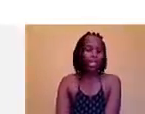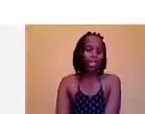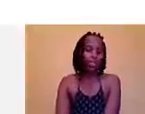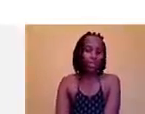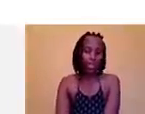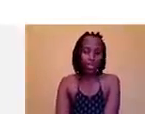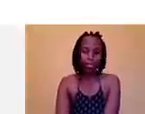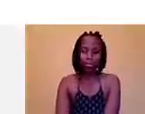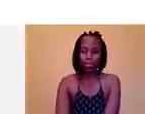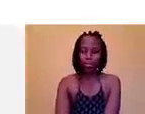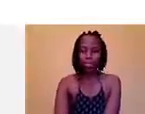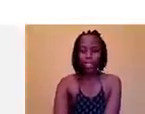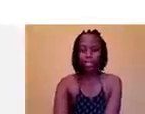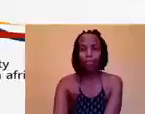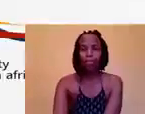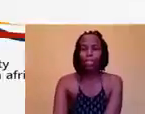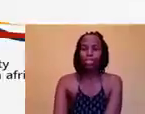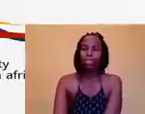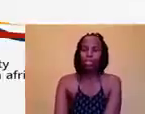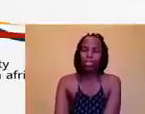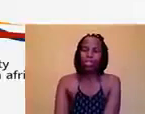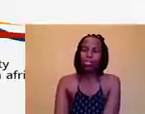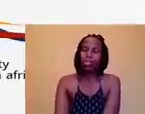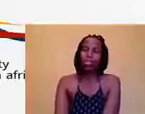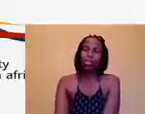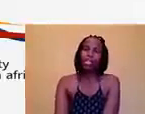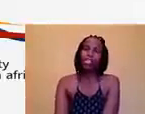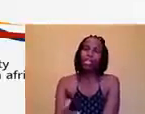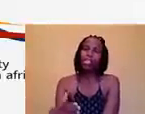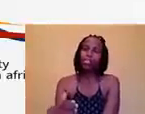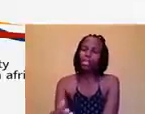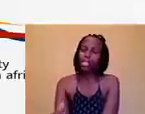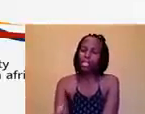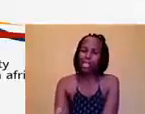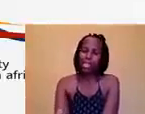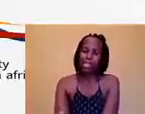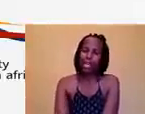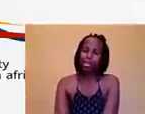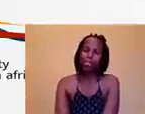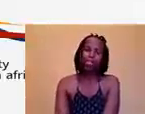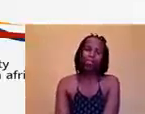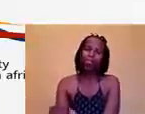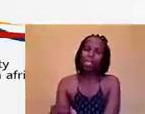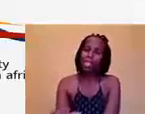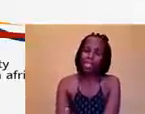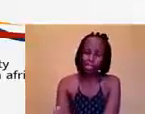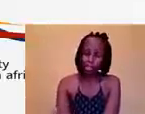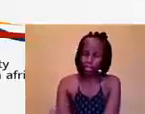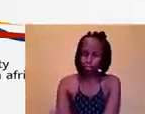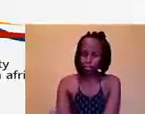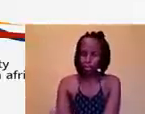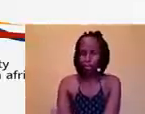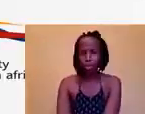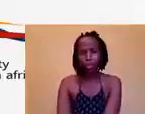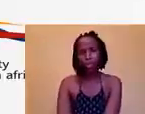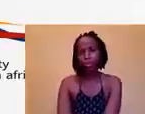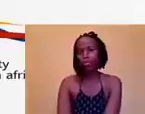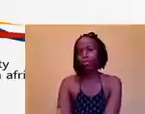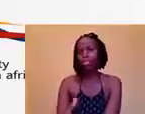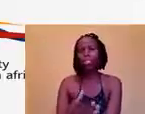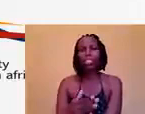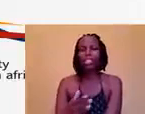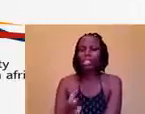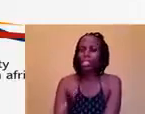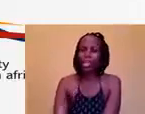people, try and get you help, right? So thank you very much, and please stay safe. Please follow